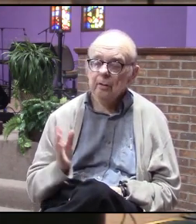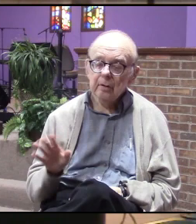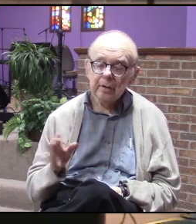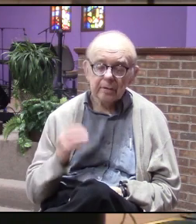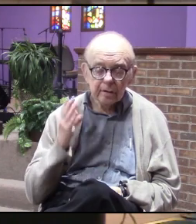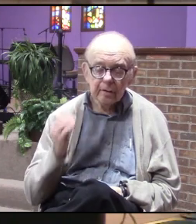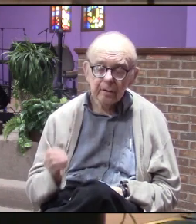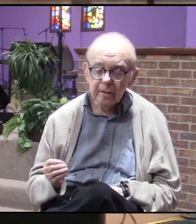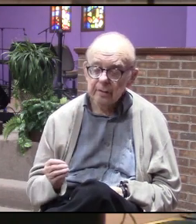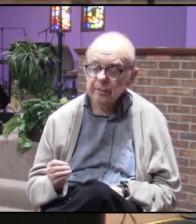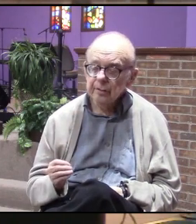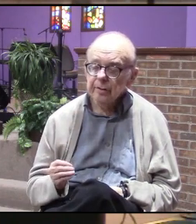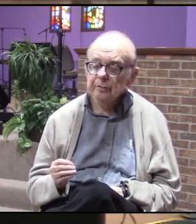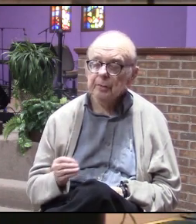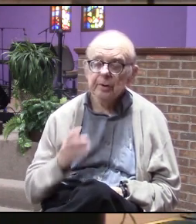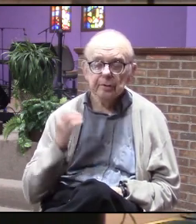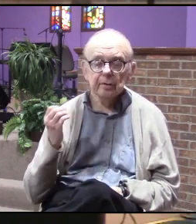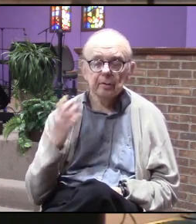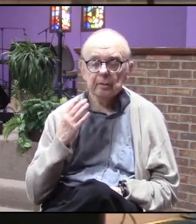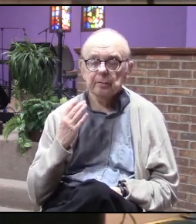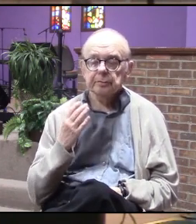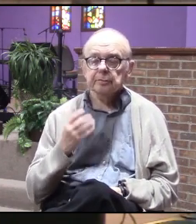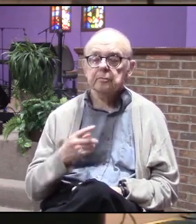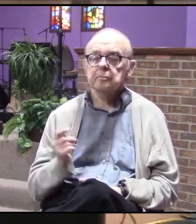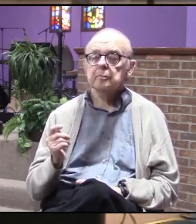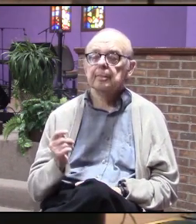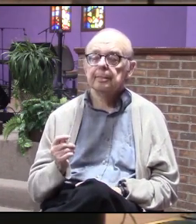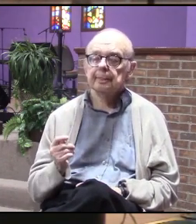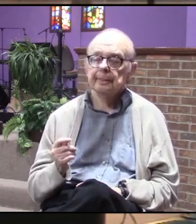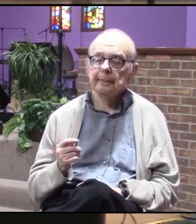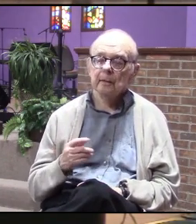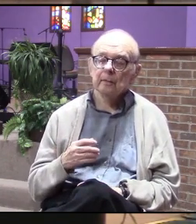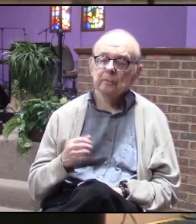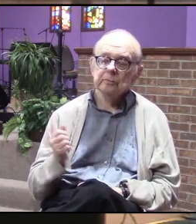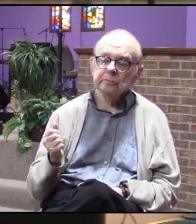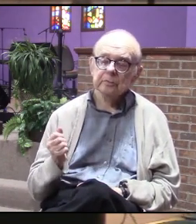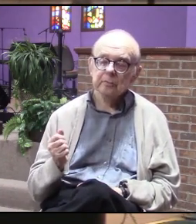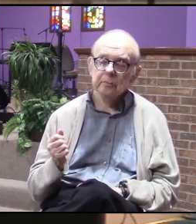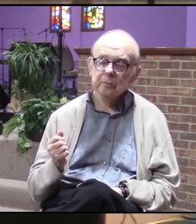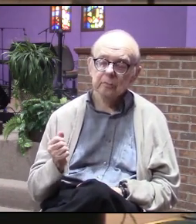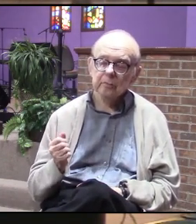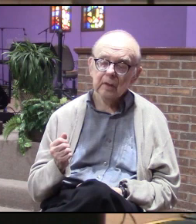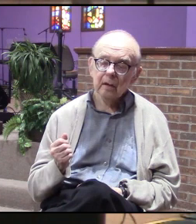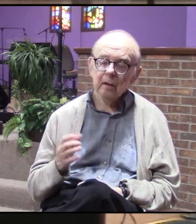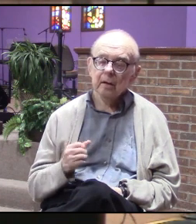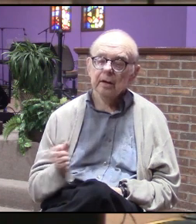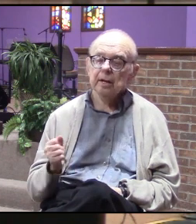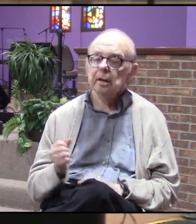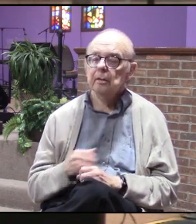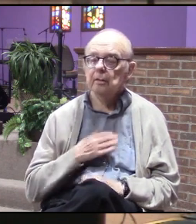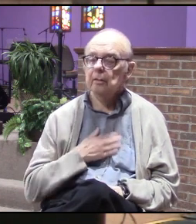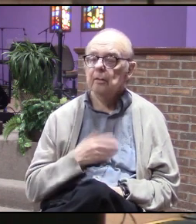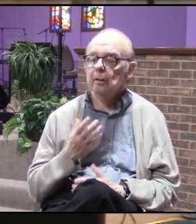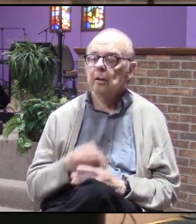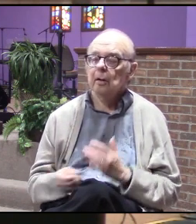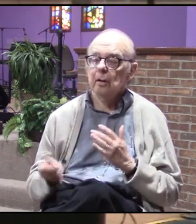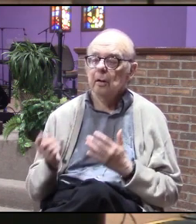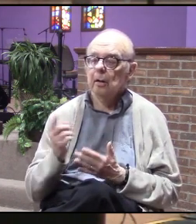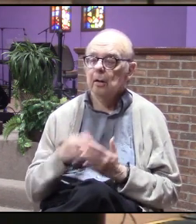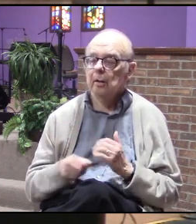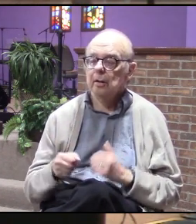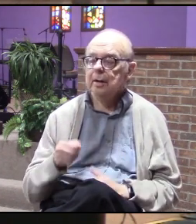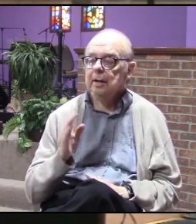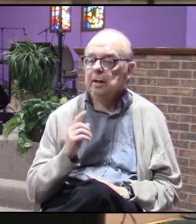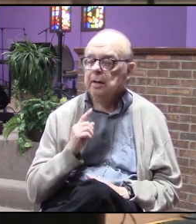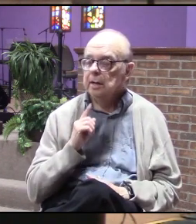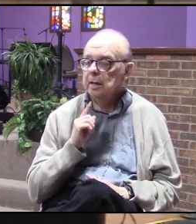never experienced grace, and they're trying to take getting the pleasure out of what He